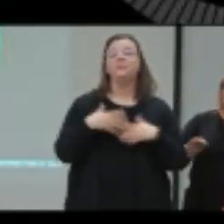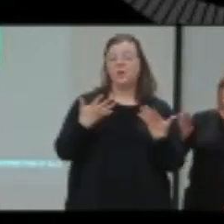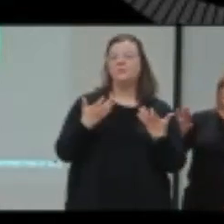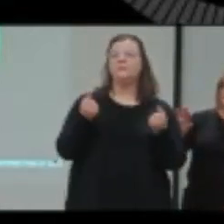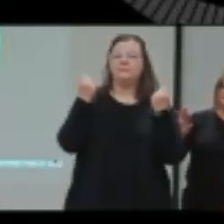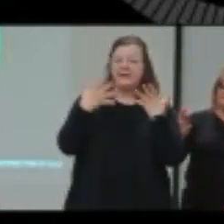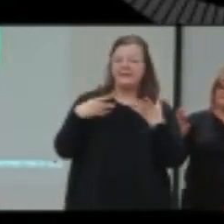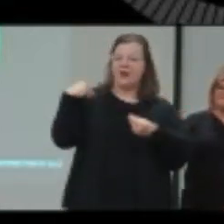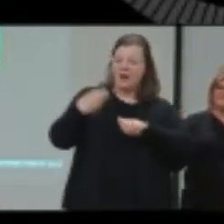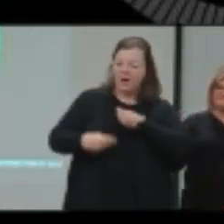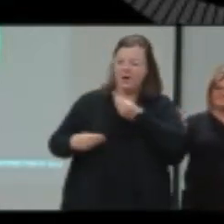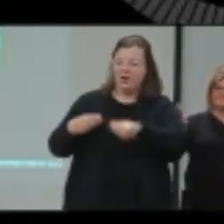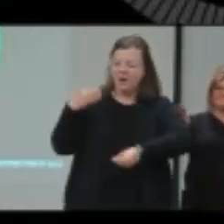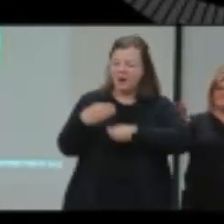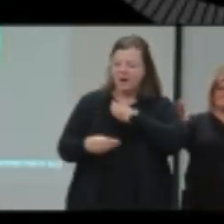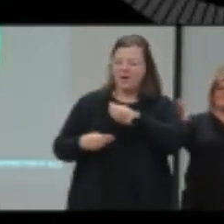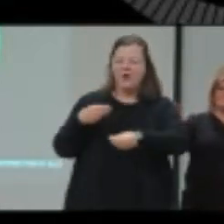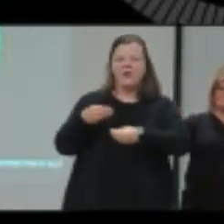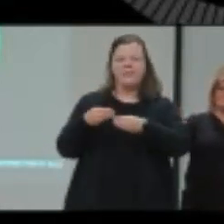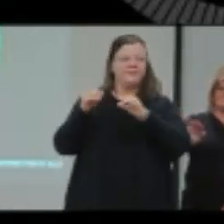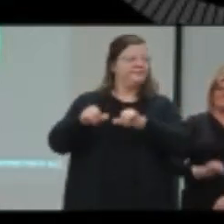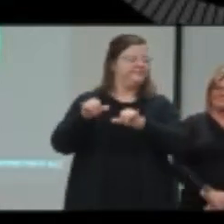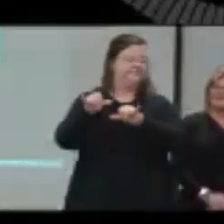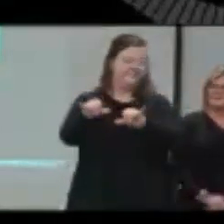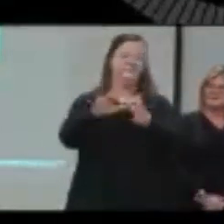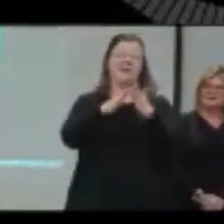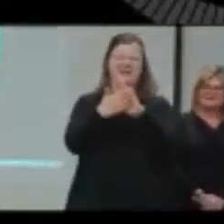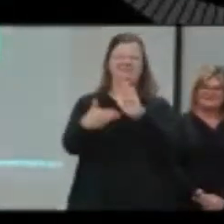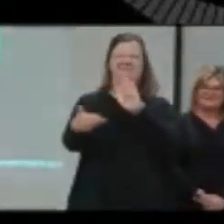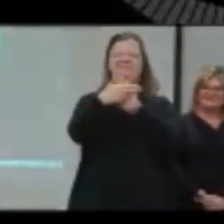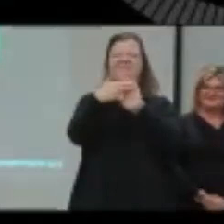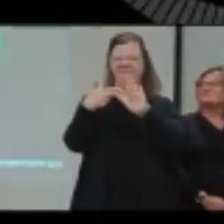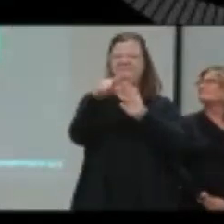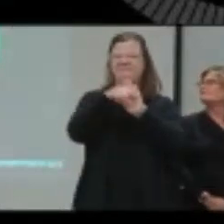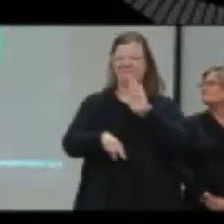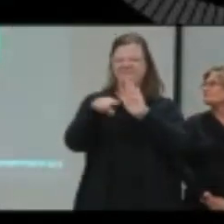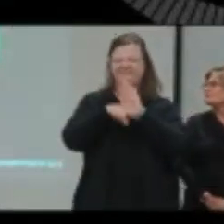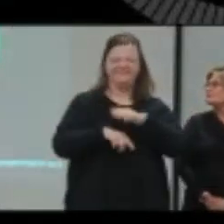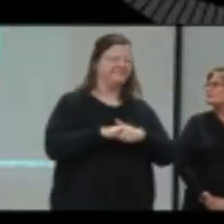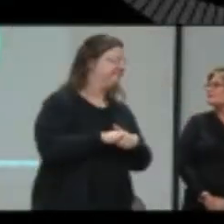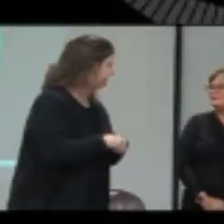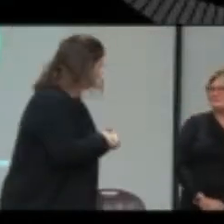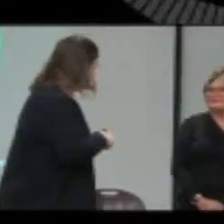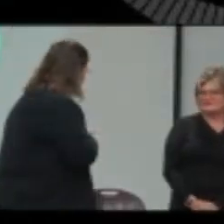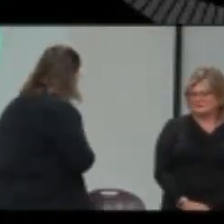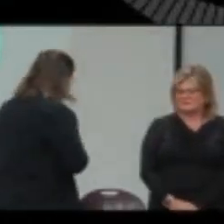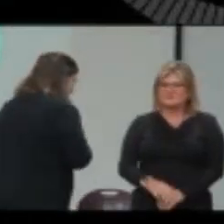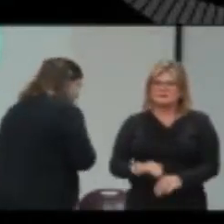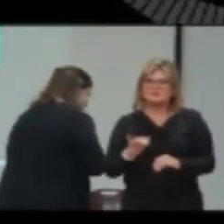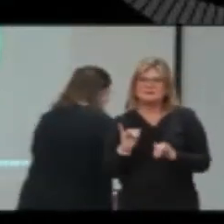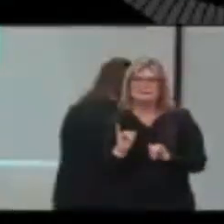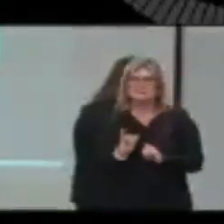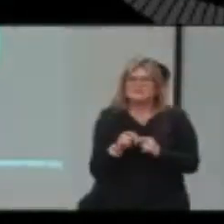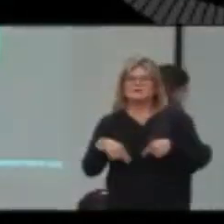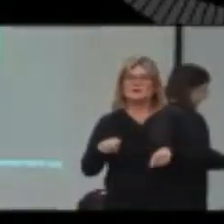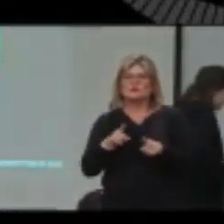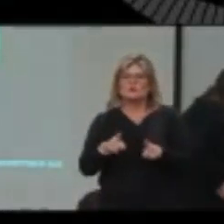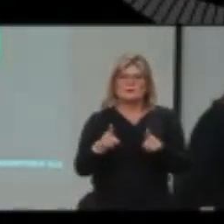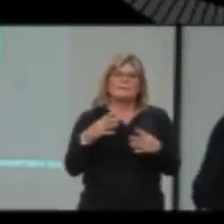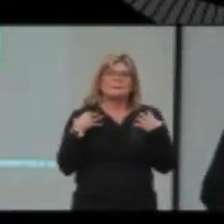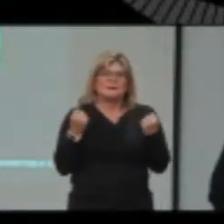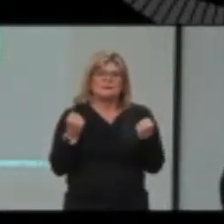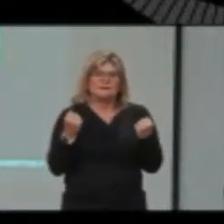generation after generation, we've perpetuated this stigma and this taboo around mental health. And